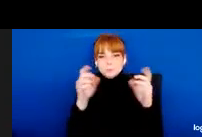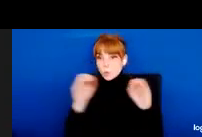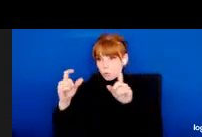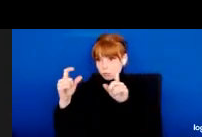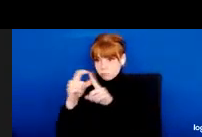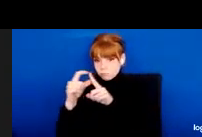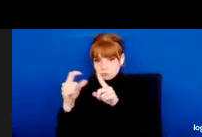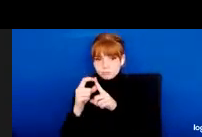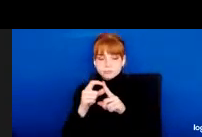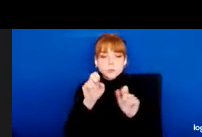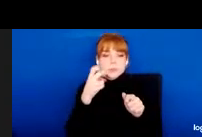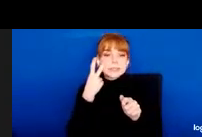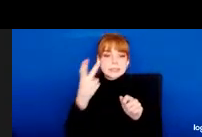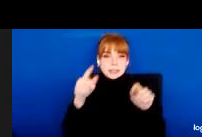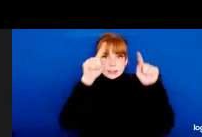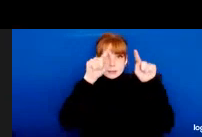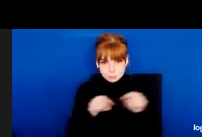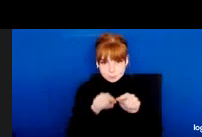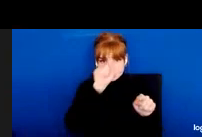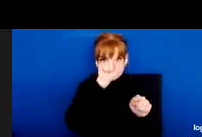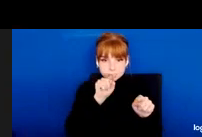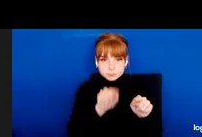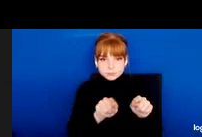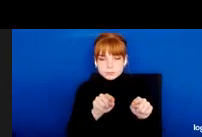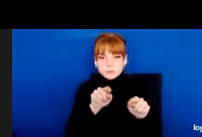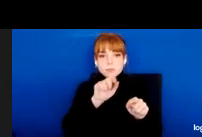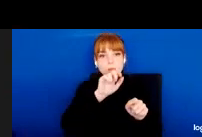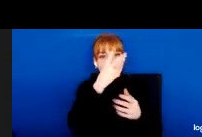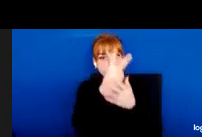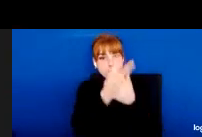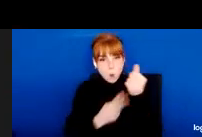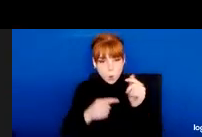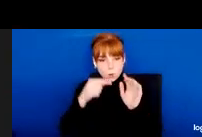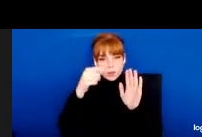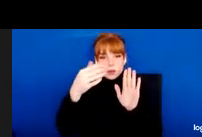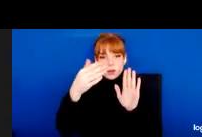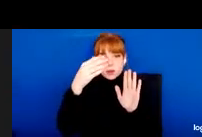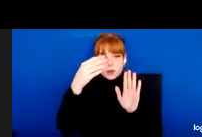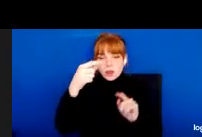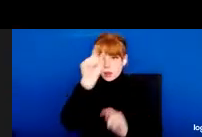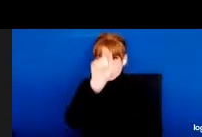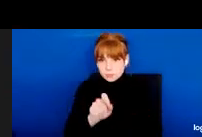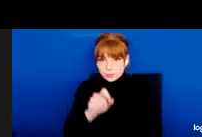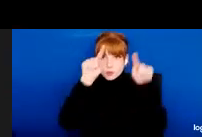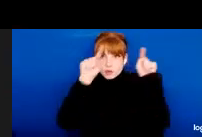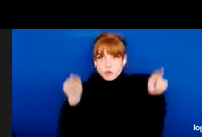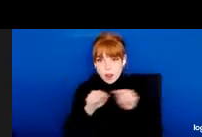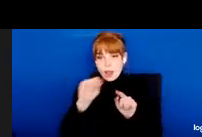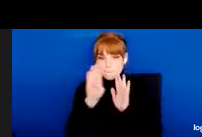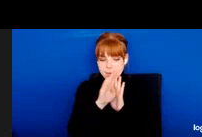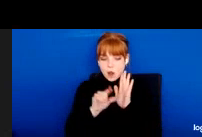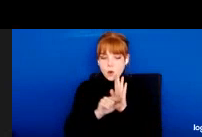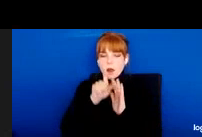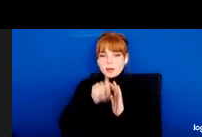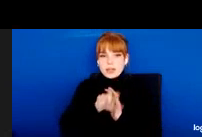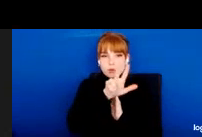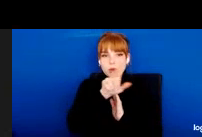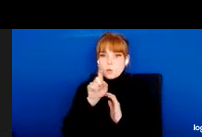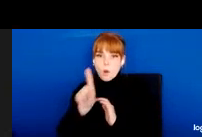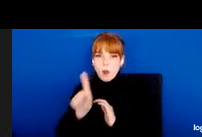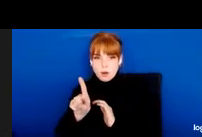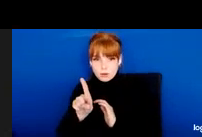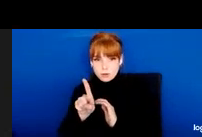triangle. And both of those need to have at least 3:1 contrast with the colors they touch. So and I'm not going to test this one. I've tested